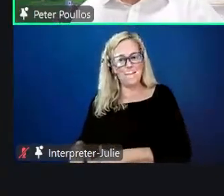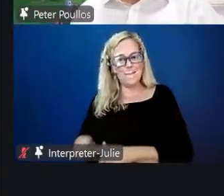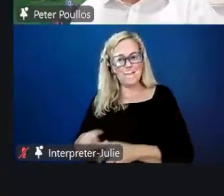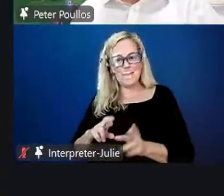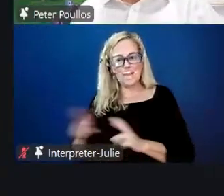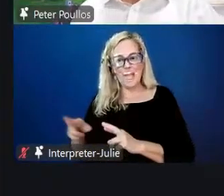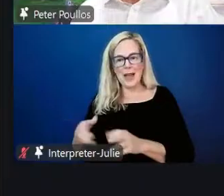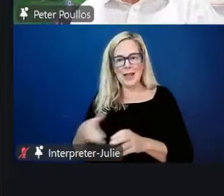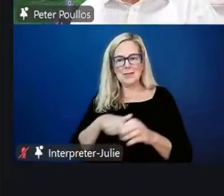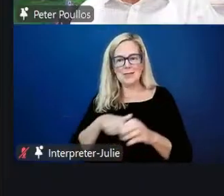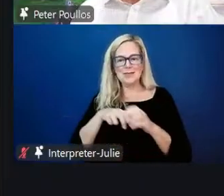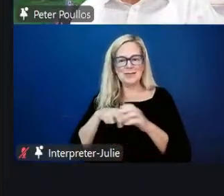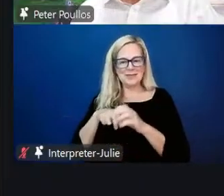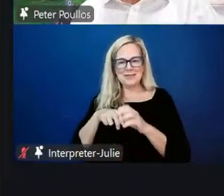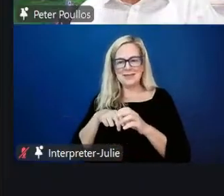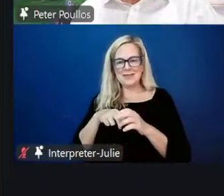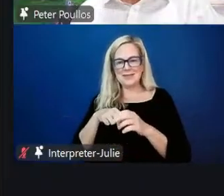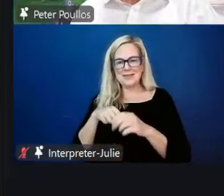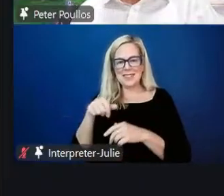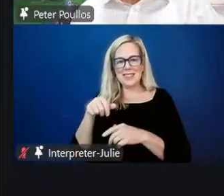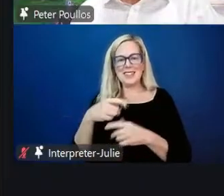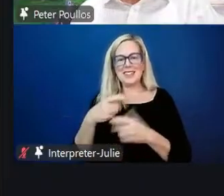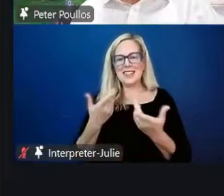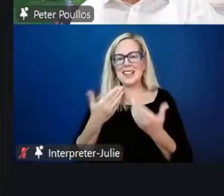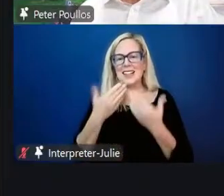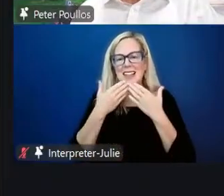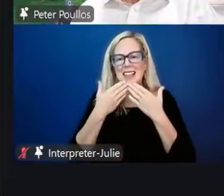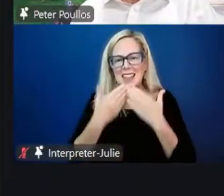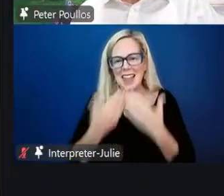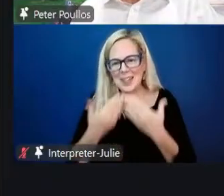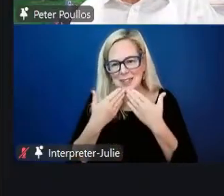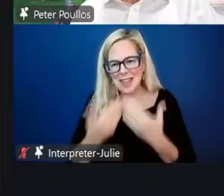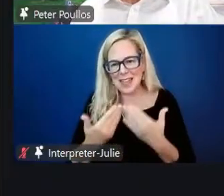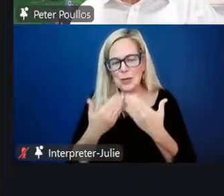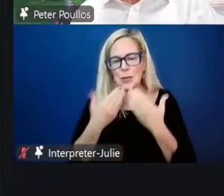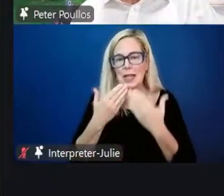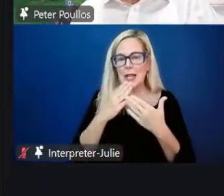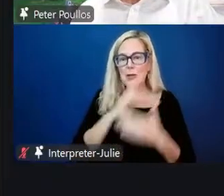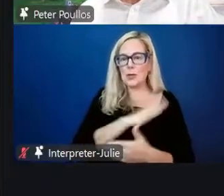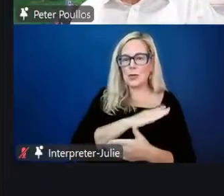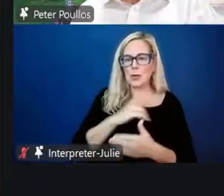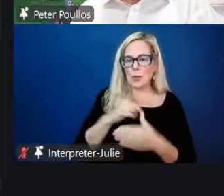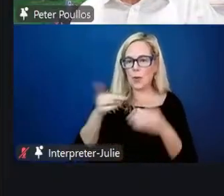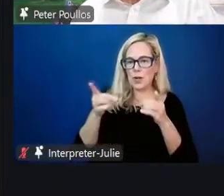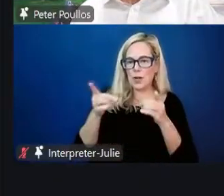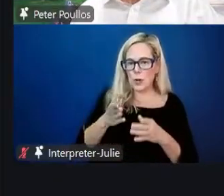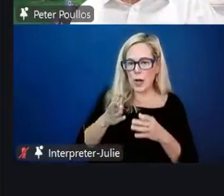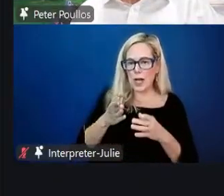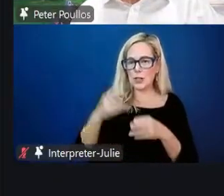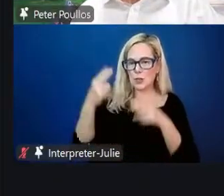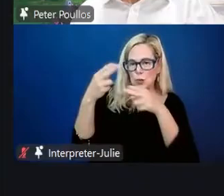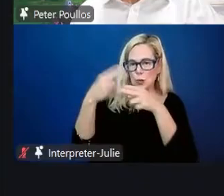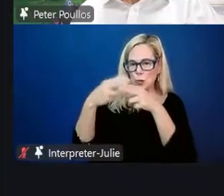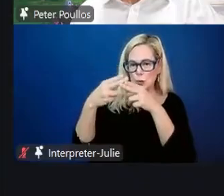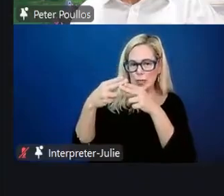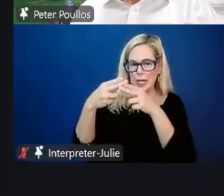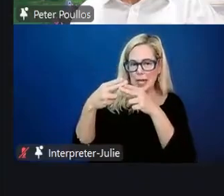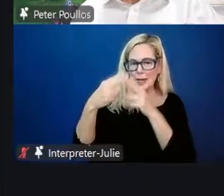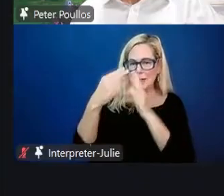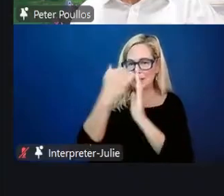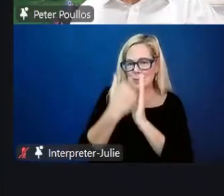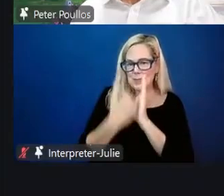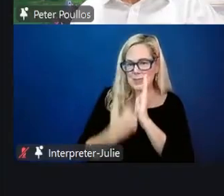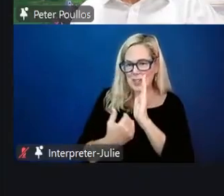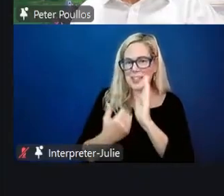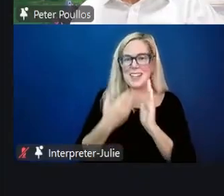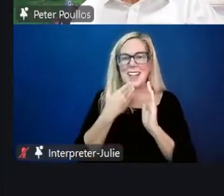Pri. Yes. Thanks as well to our board of directors, whose names you see here. And thank you,